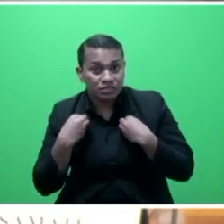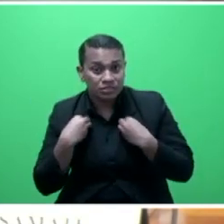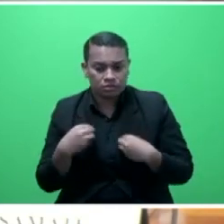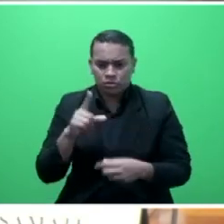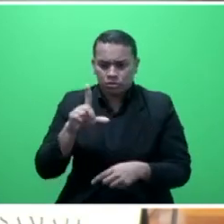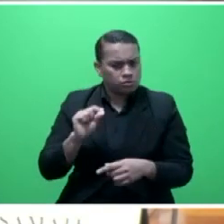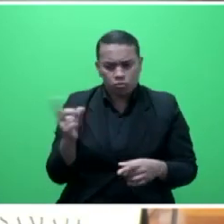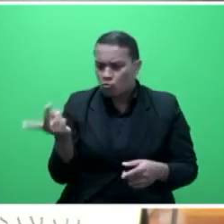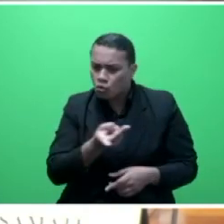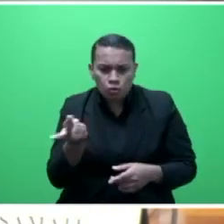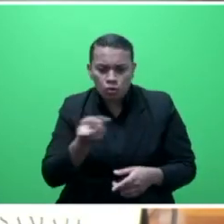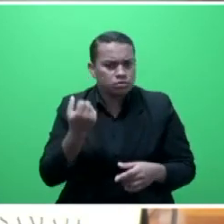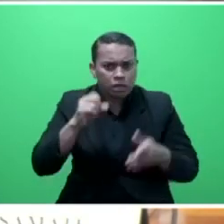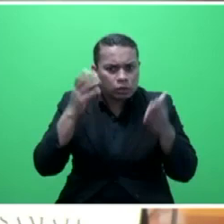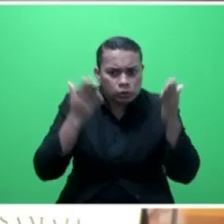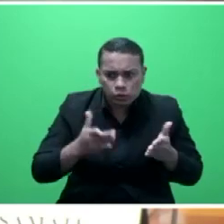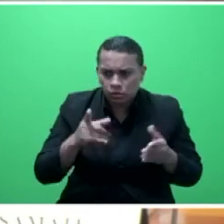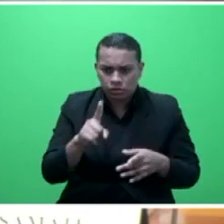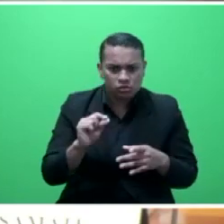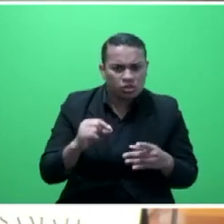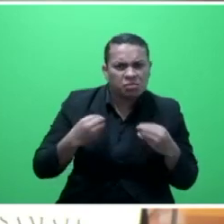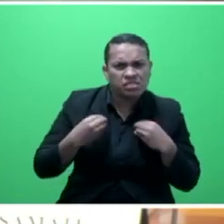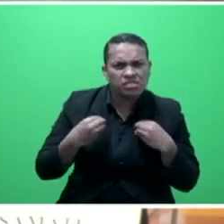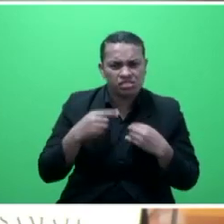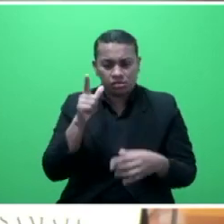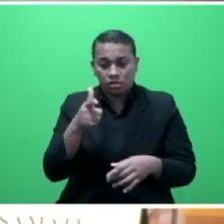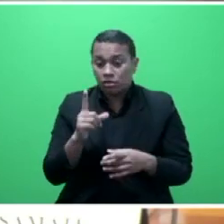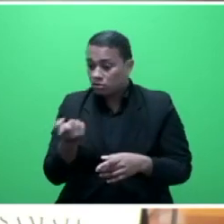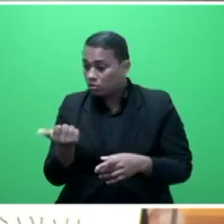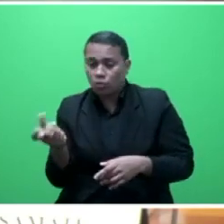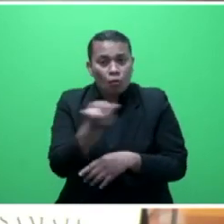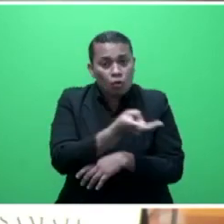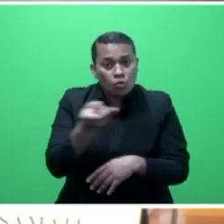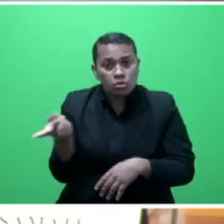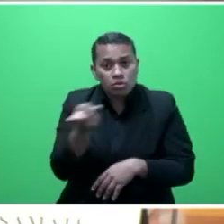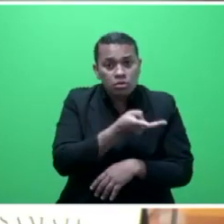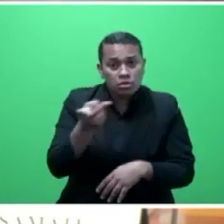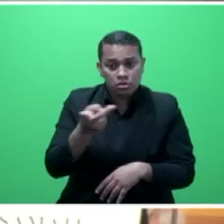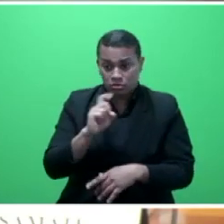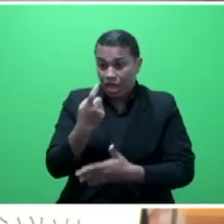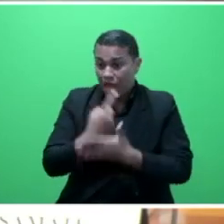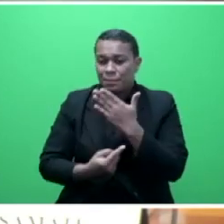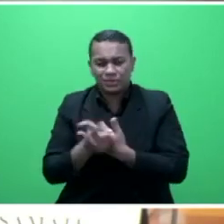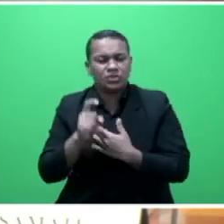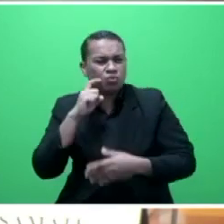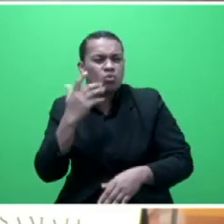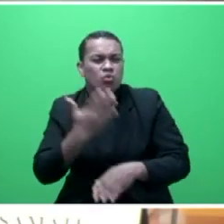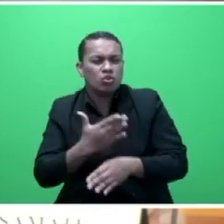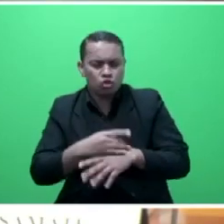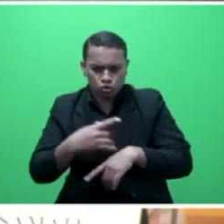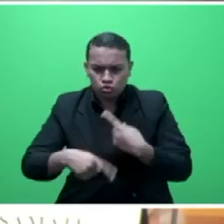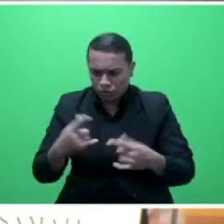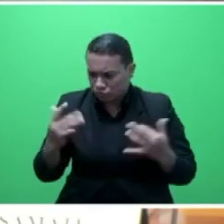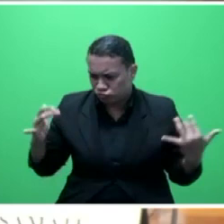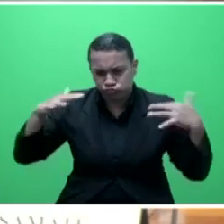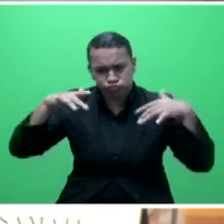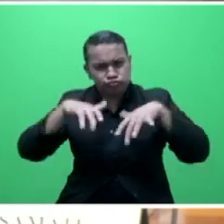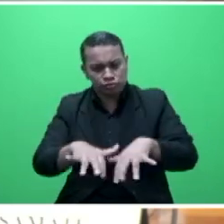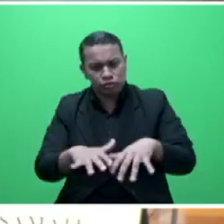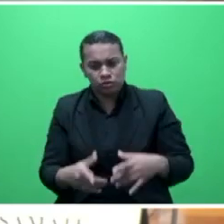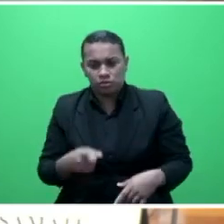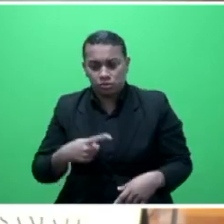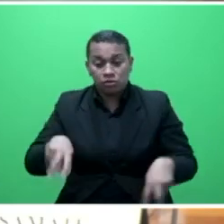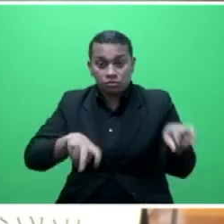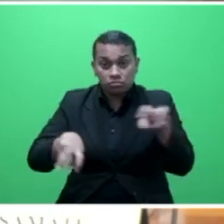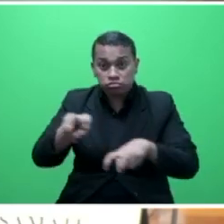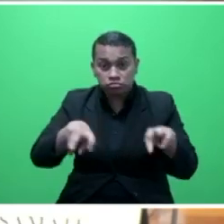employees and consumers, who will see the greatest good. Jobs will be sustained, more will be created, and the cost of living will